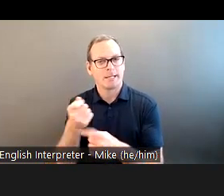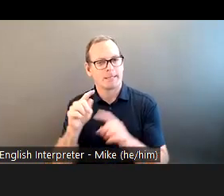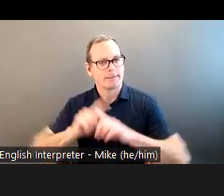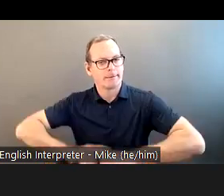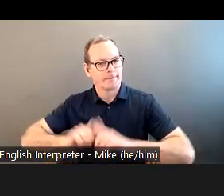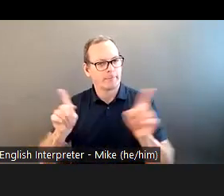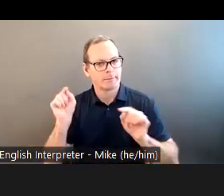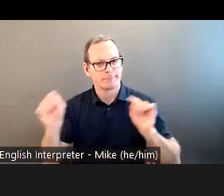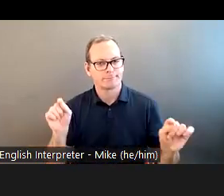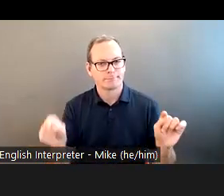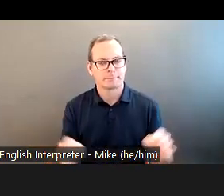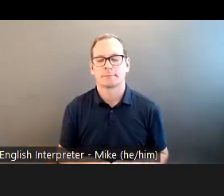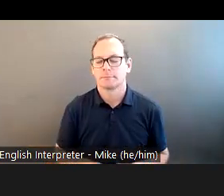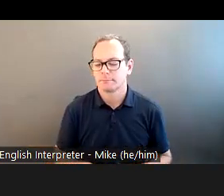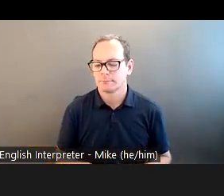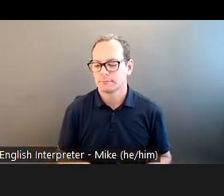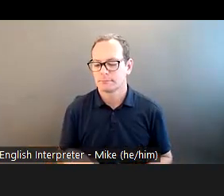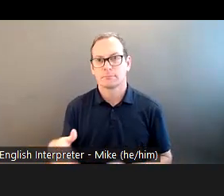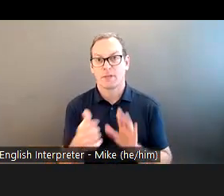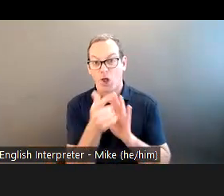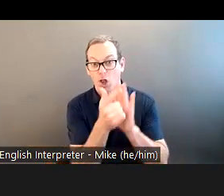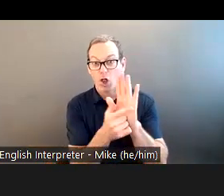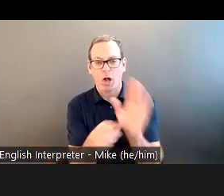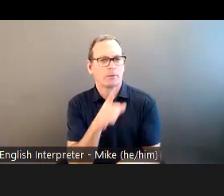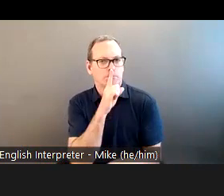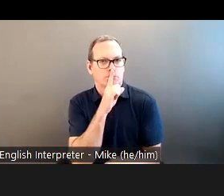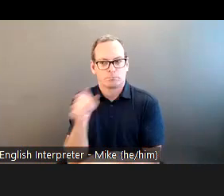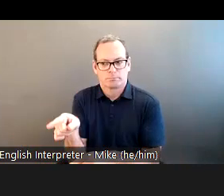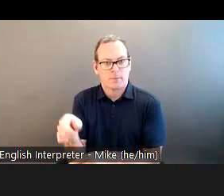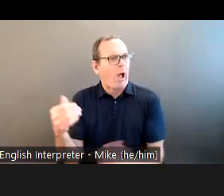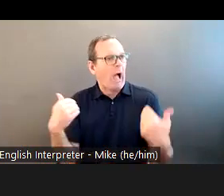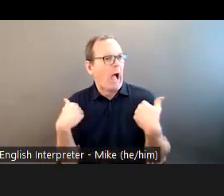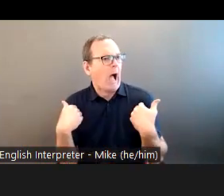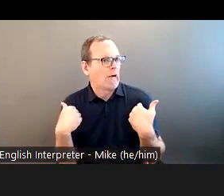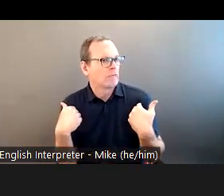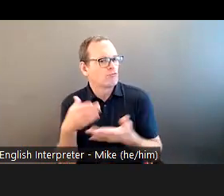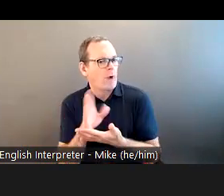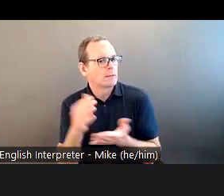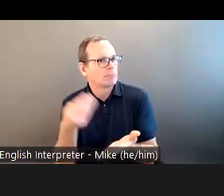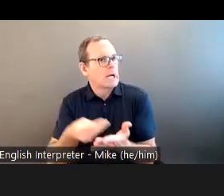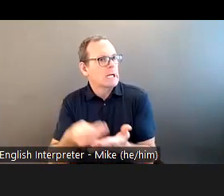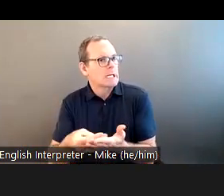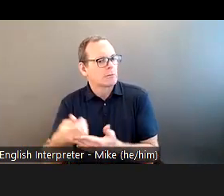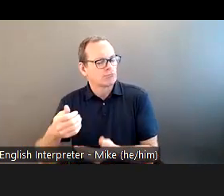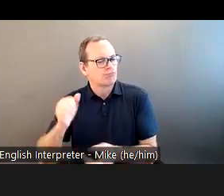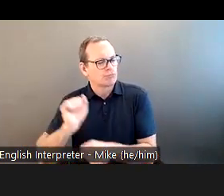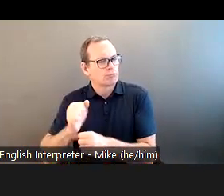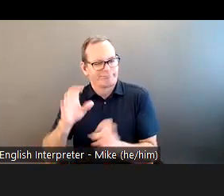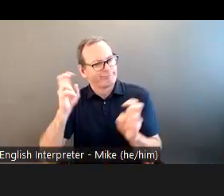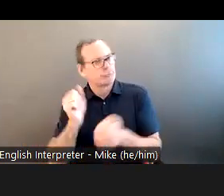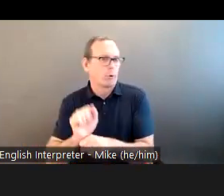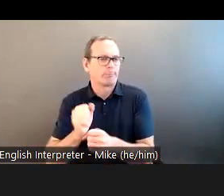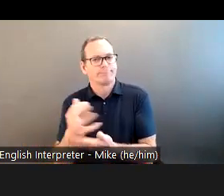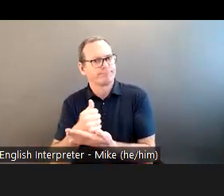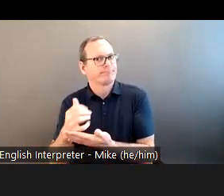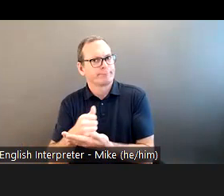care, the legislation doesn't lay out that the person's inherently entitled to compensation, but you can include it in the document.